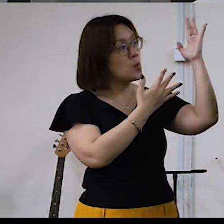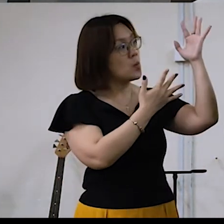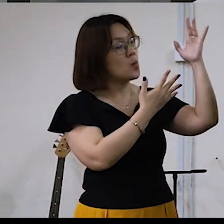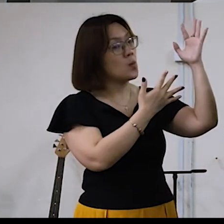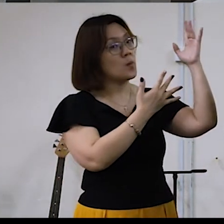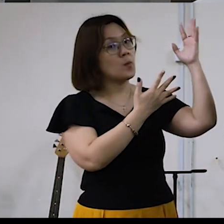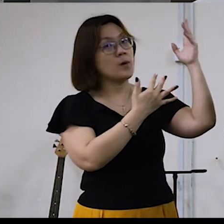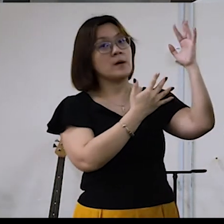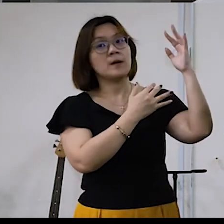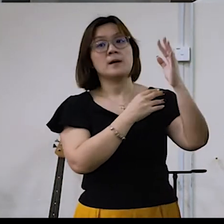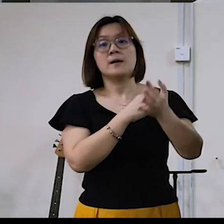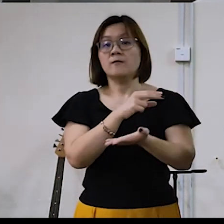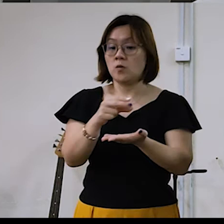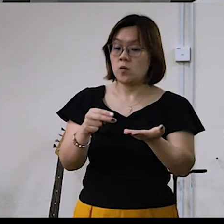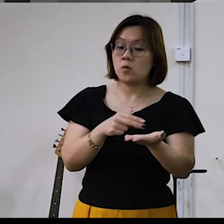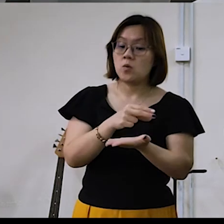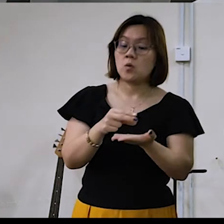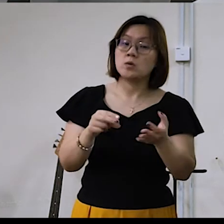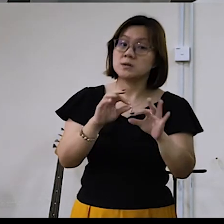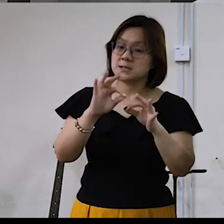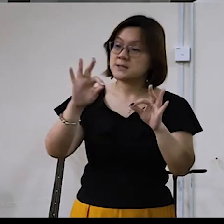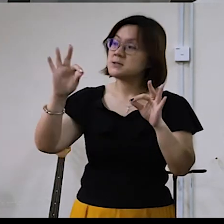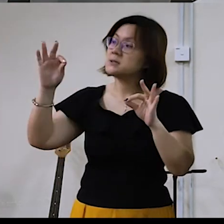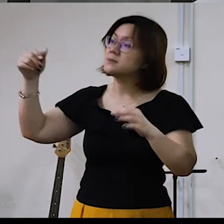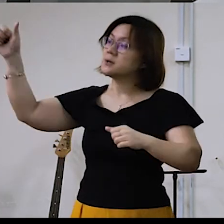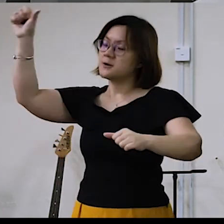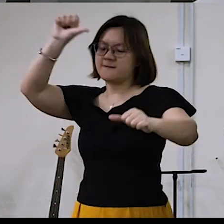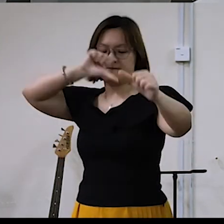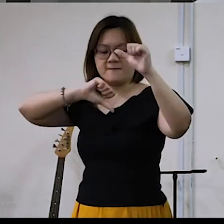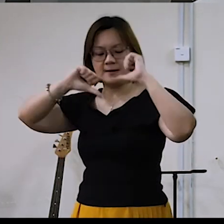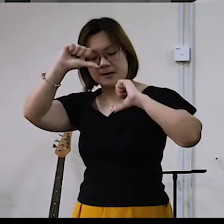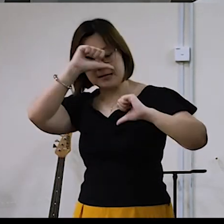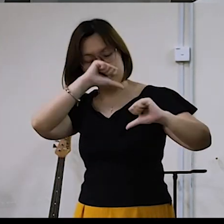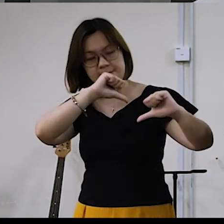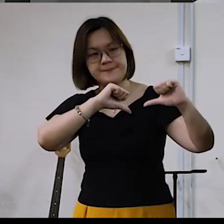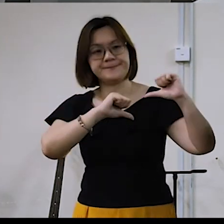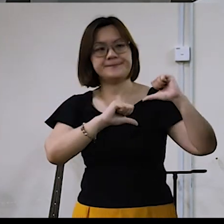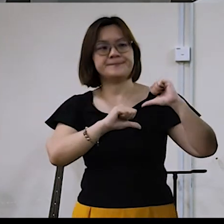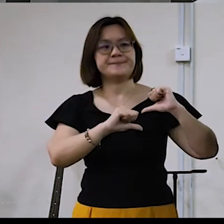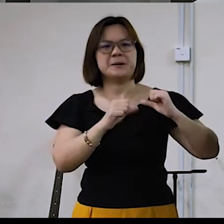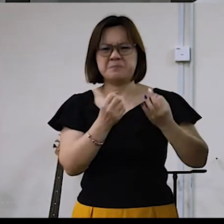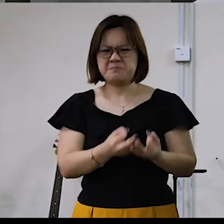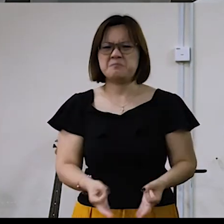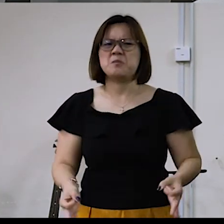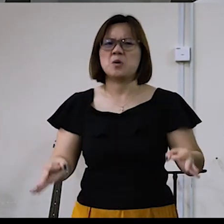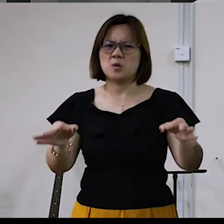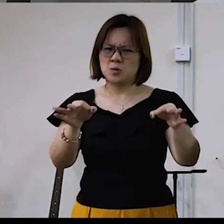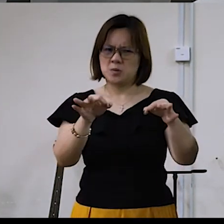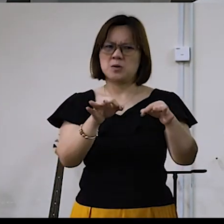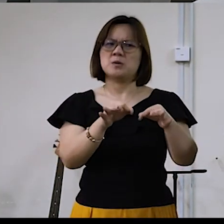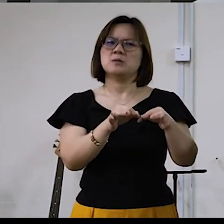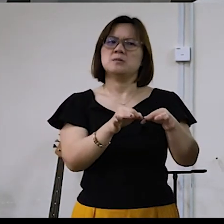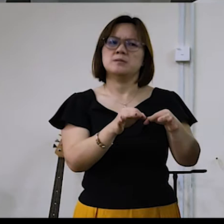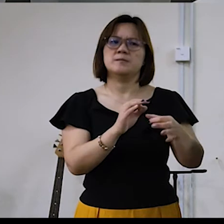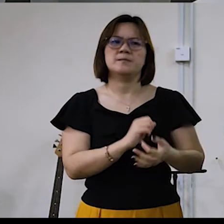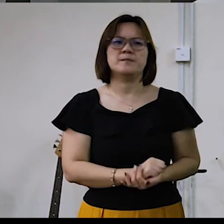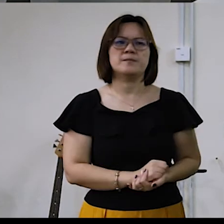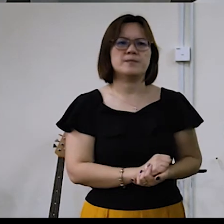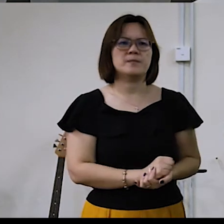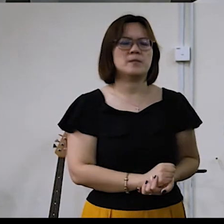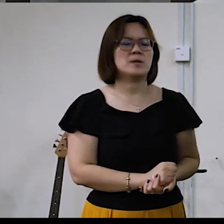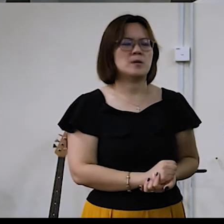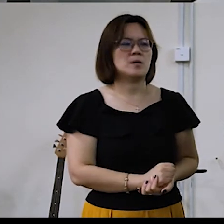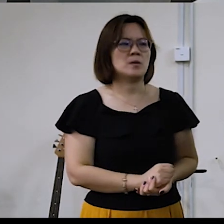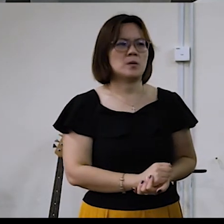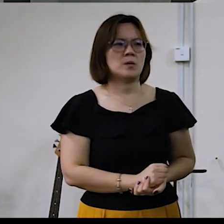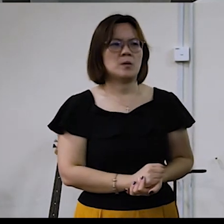tells us the importance of having the Holy Spirit. Follow, please. But to wait for the